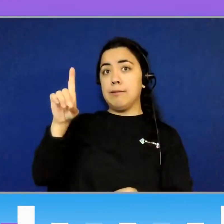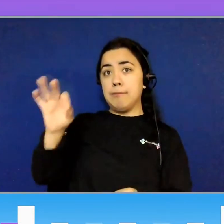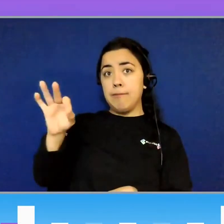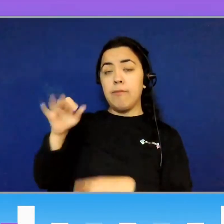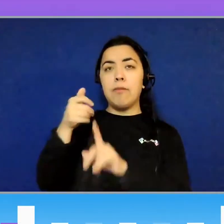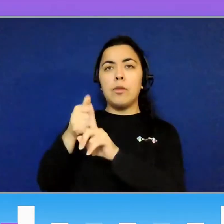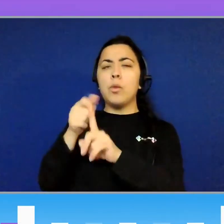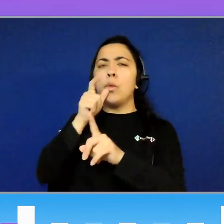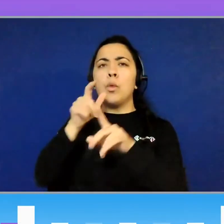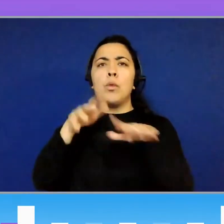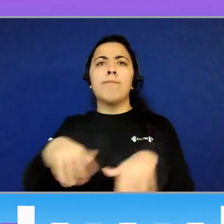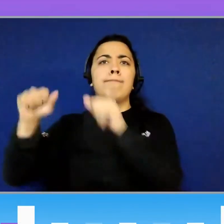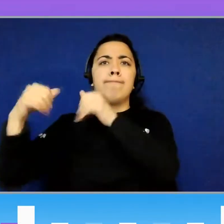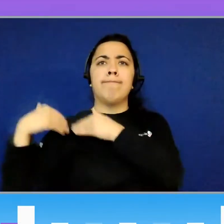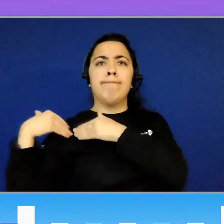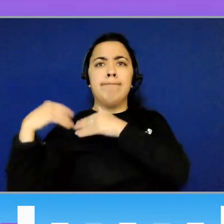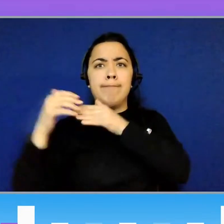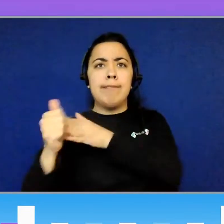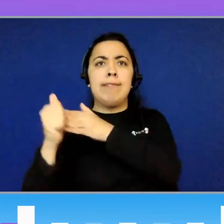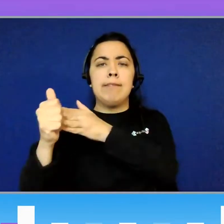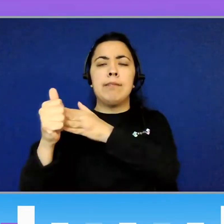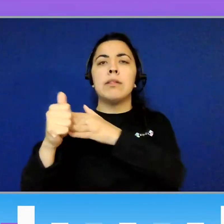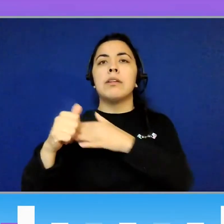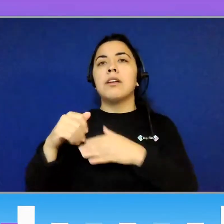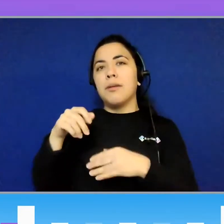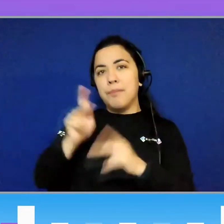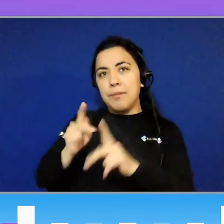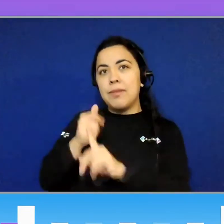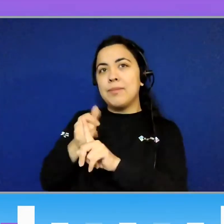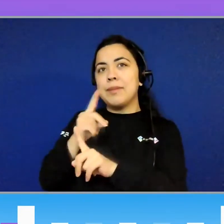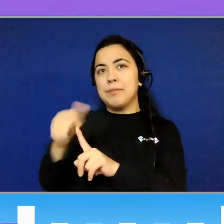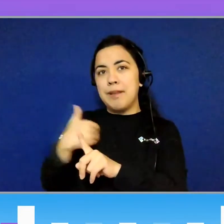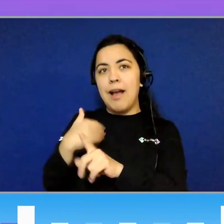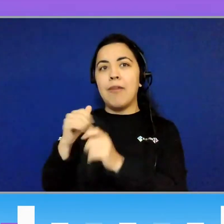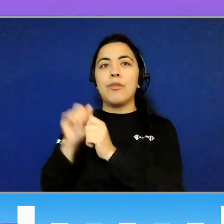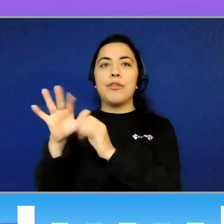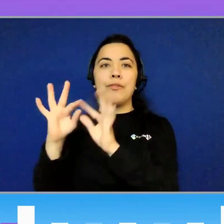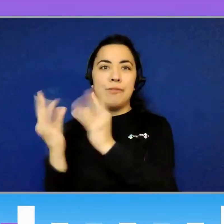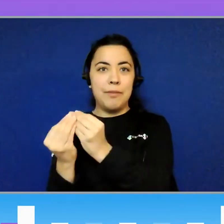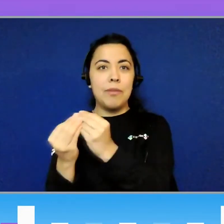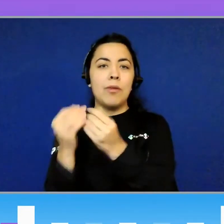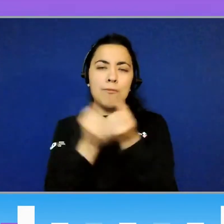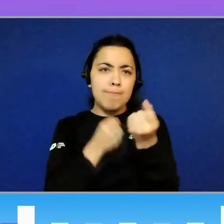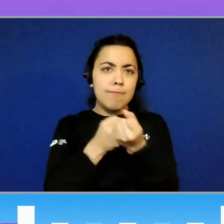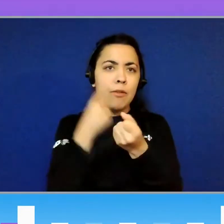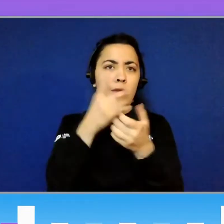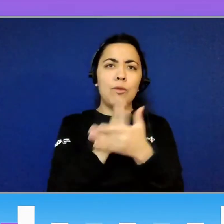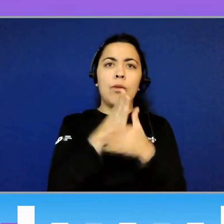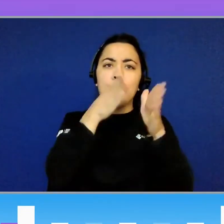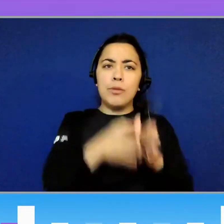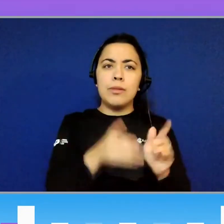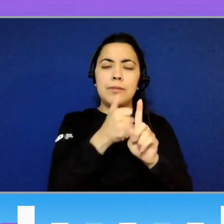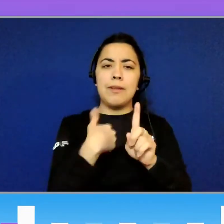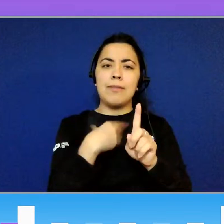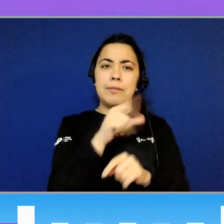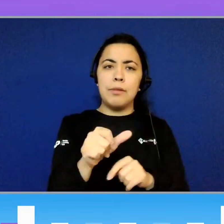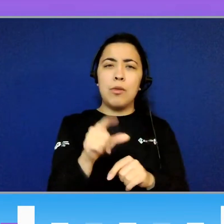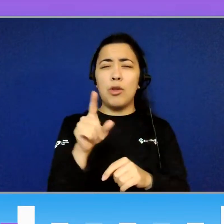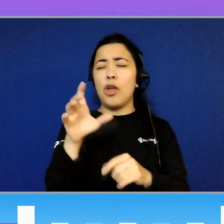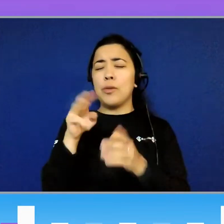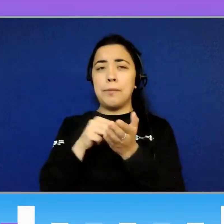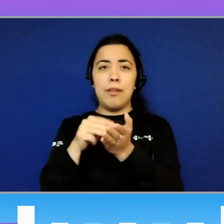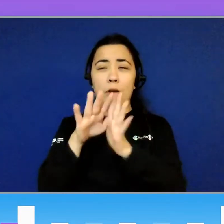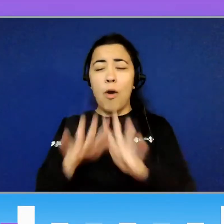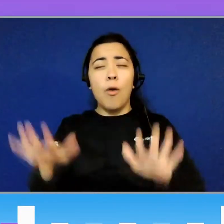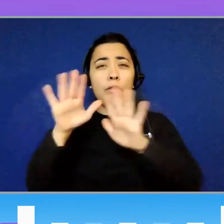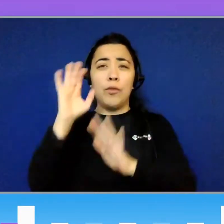mission basically is to defend, promote, and advocate for the rights of persons with disabilities, 100 million in Europe.